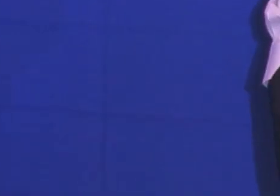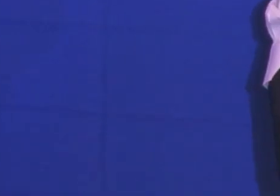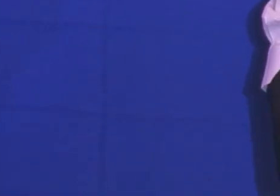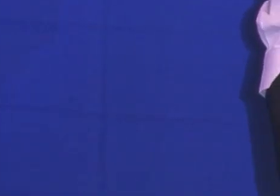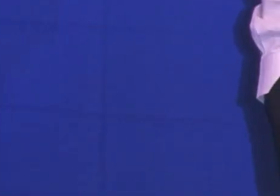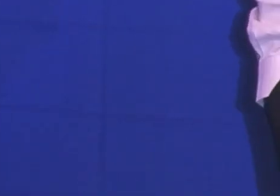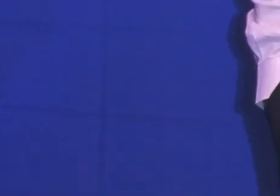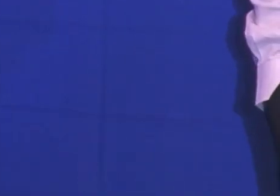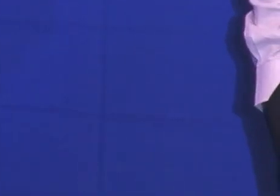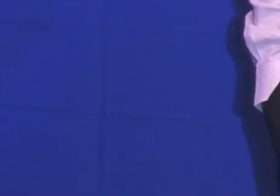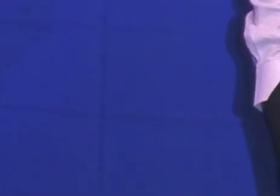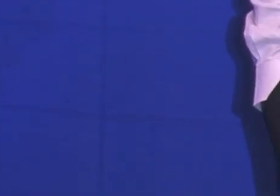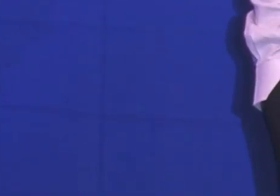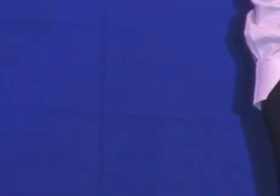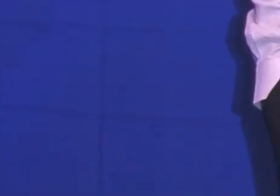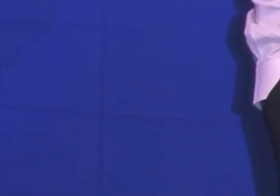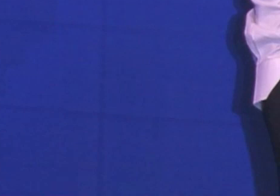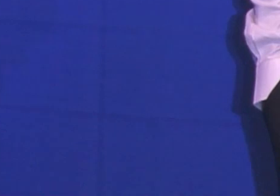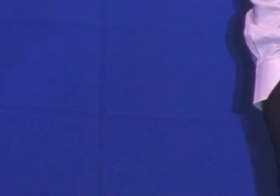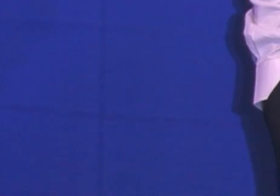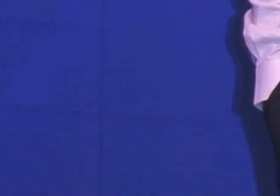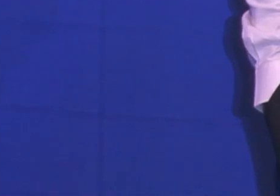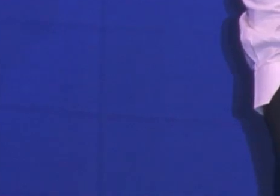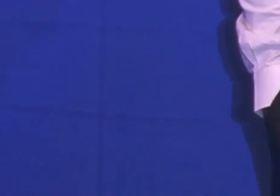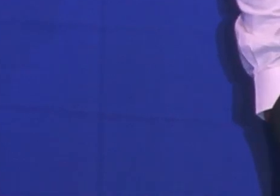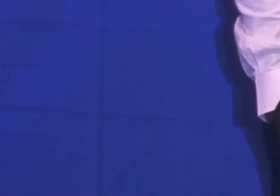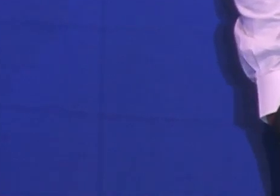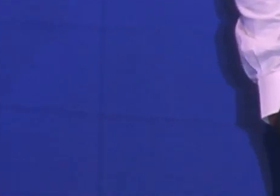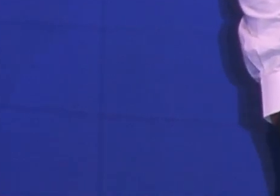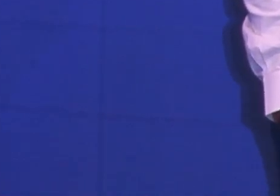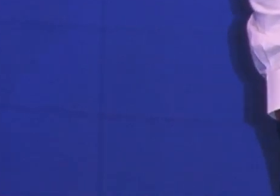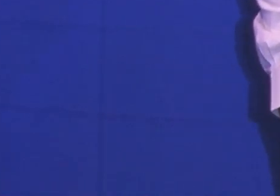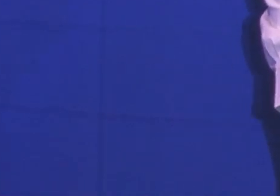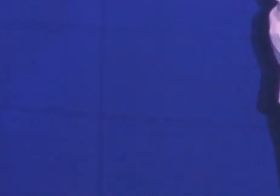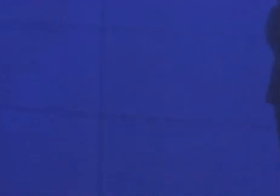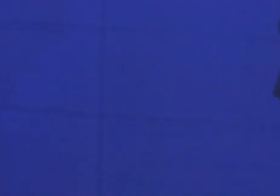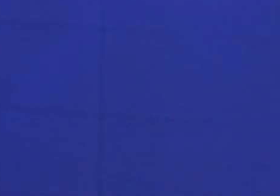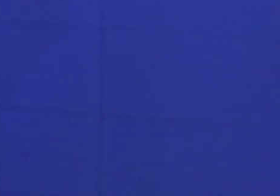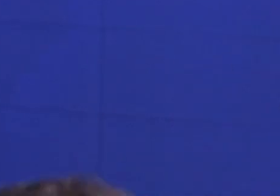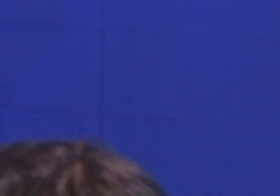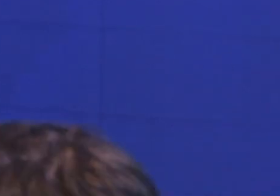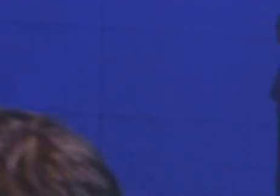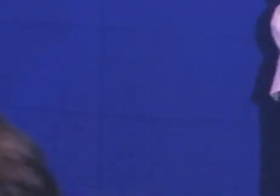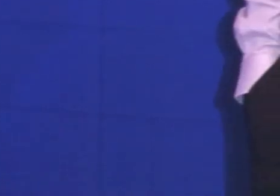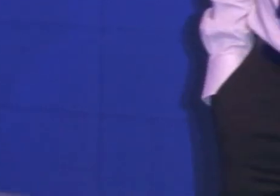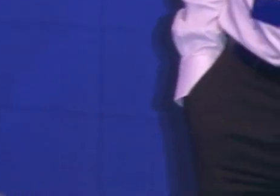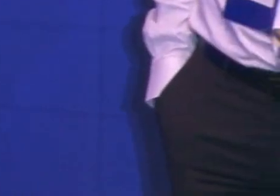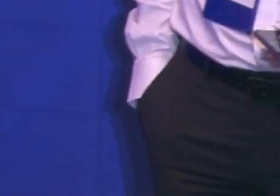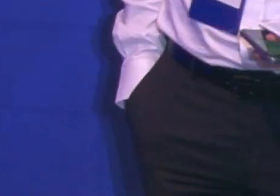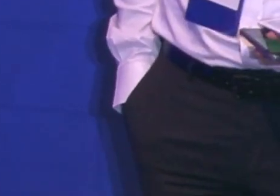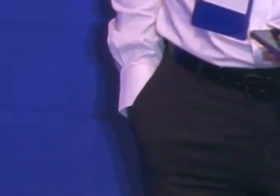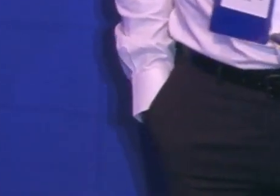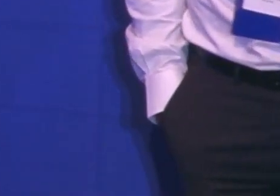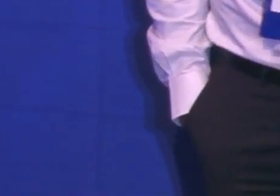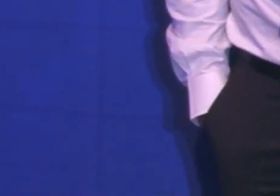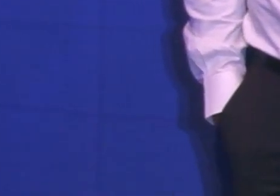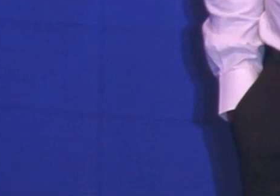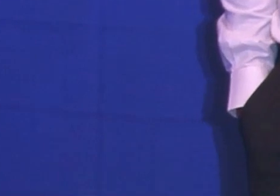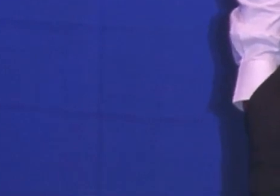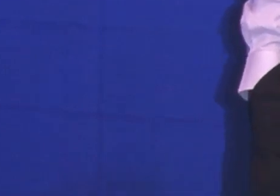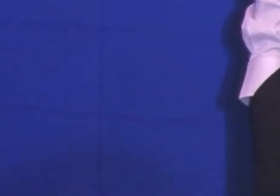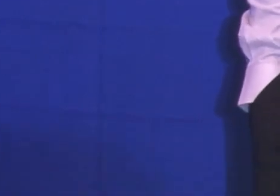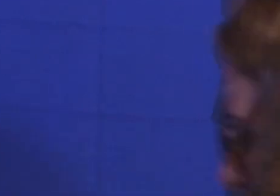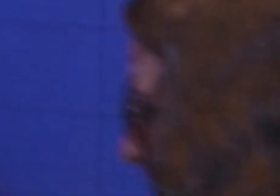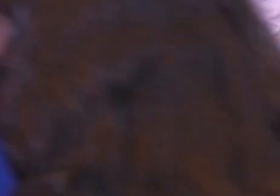the scientific development more than the technological development. So, as I mentioned, you have two types of